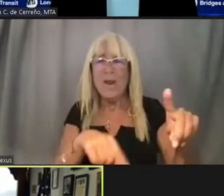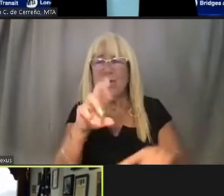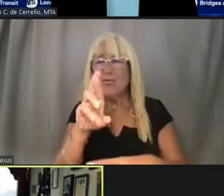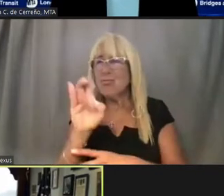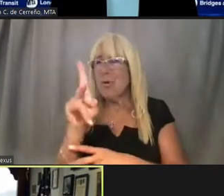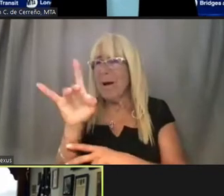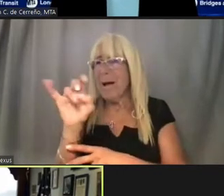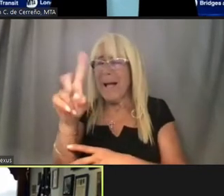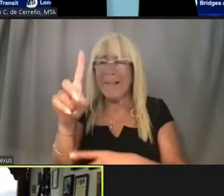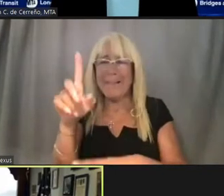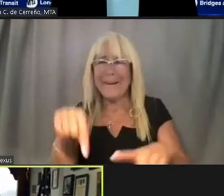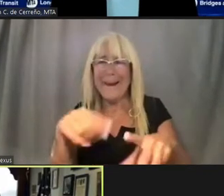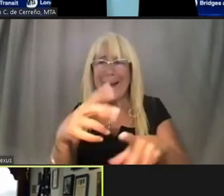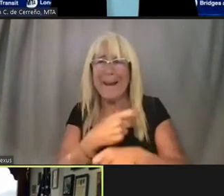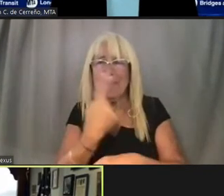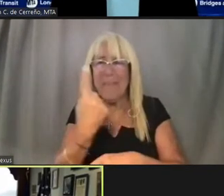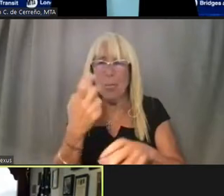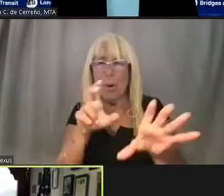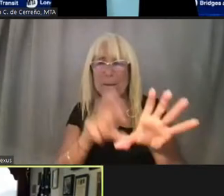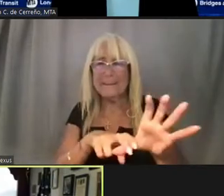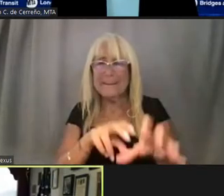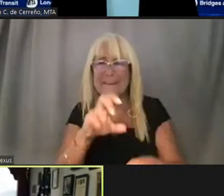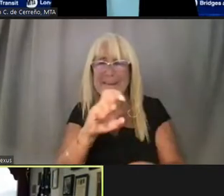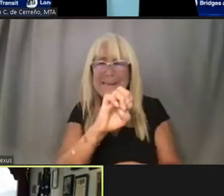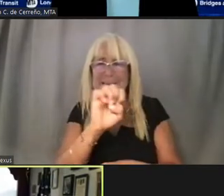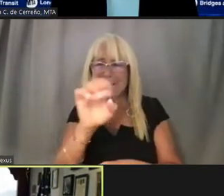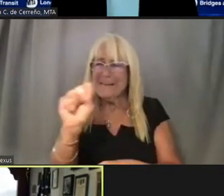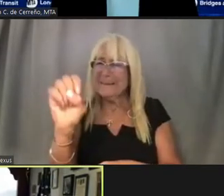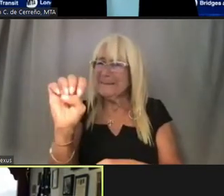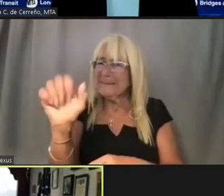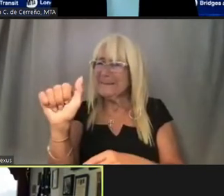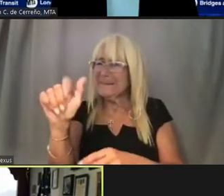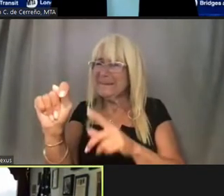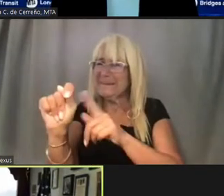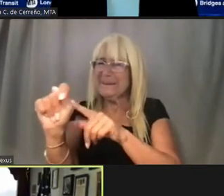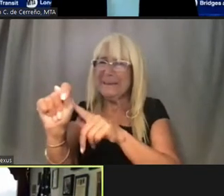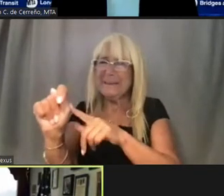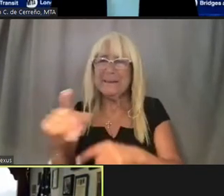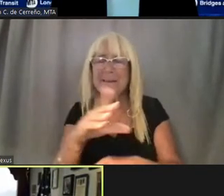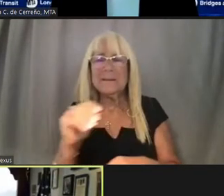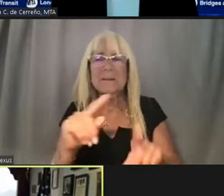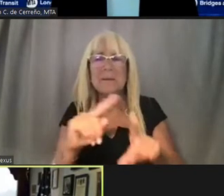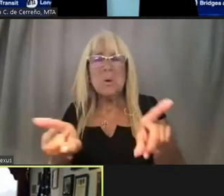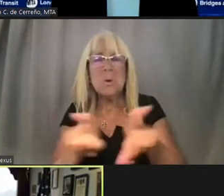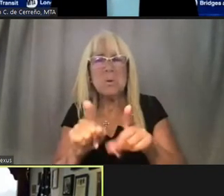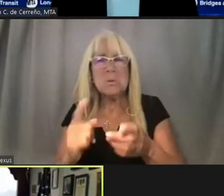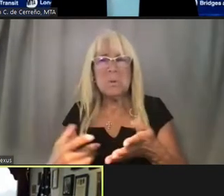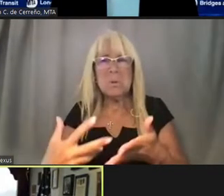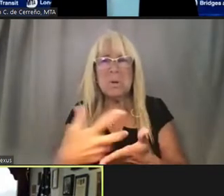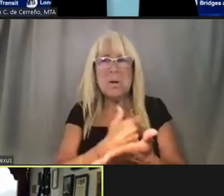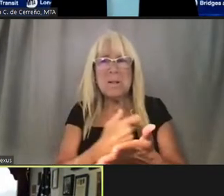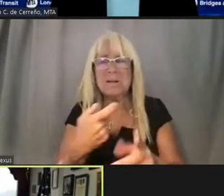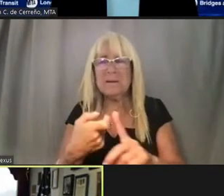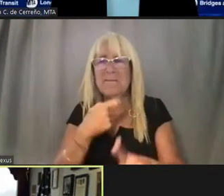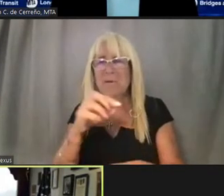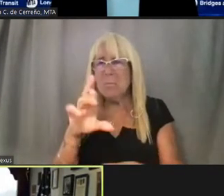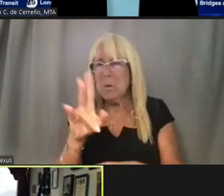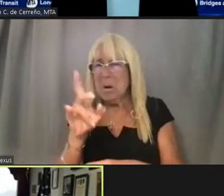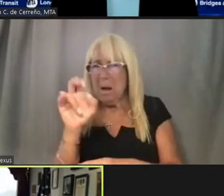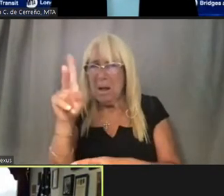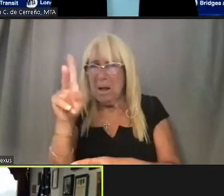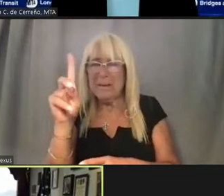in exchange for that 40 million dollar extra collected by the MTA from Rocklin each year while county has received service